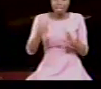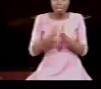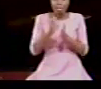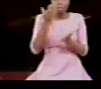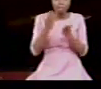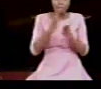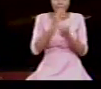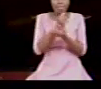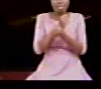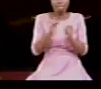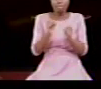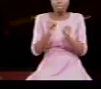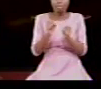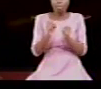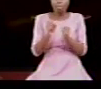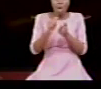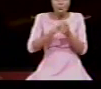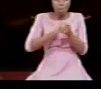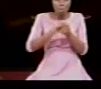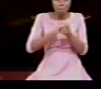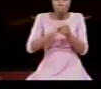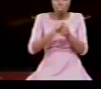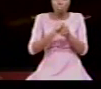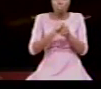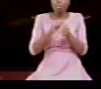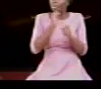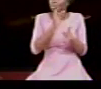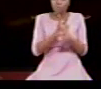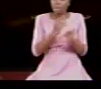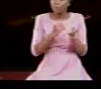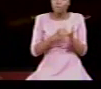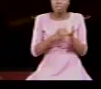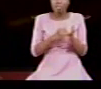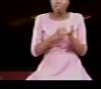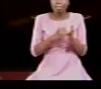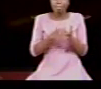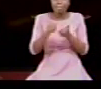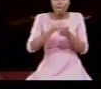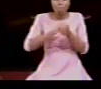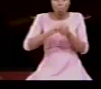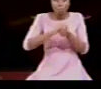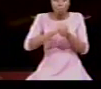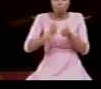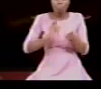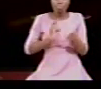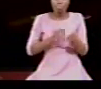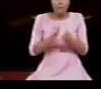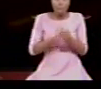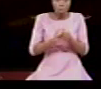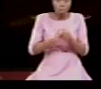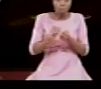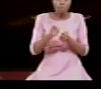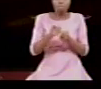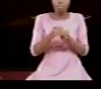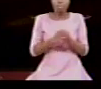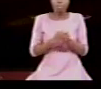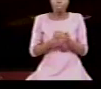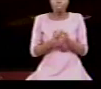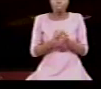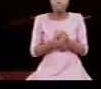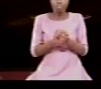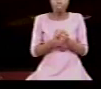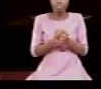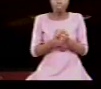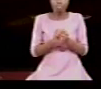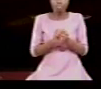saved. Washed. Let this street wash us, wash you. This street. Don't be too